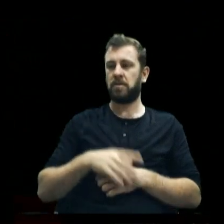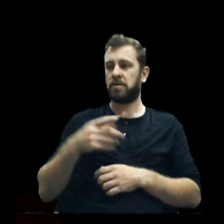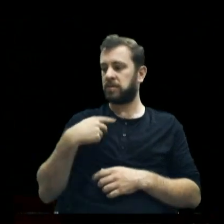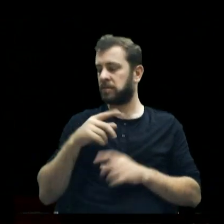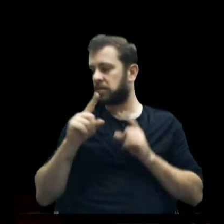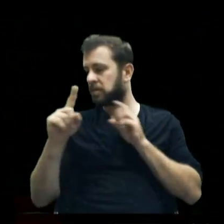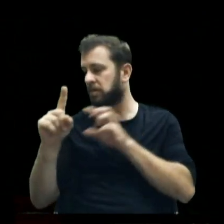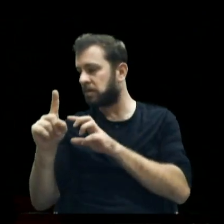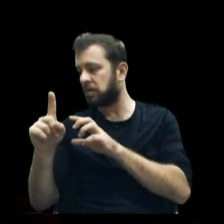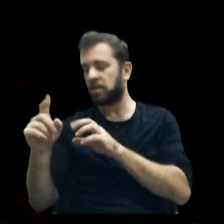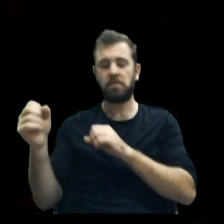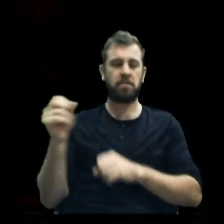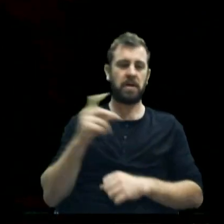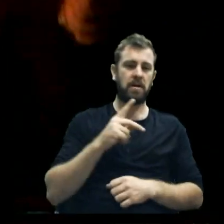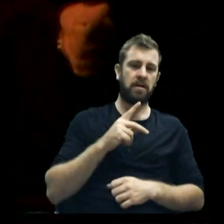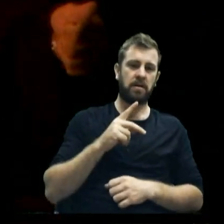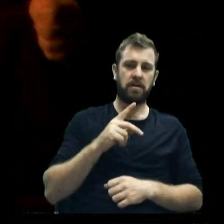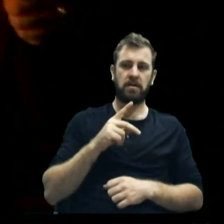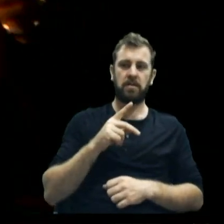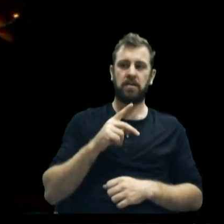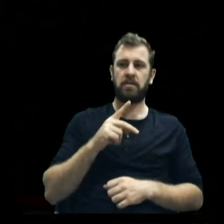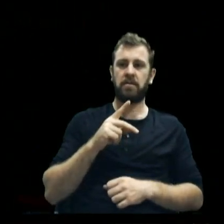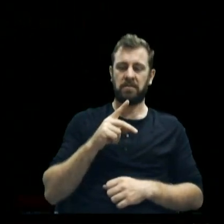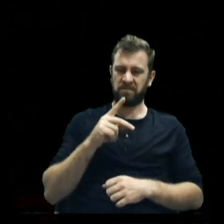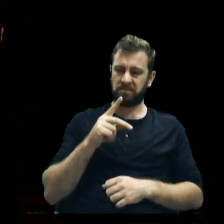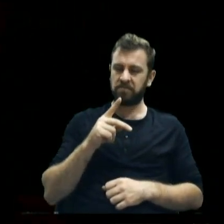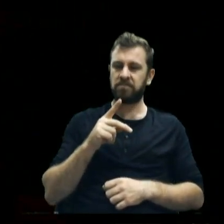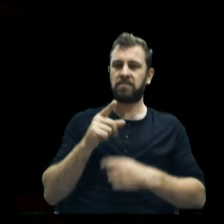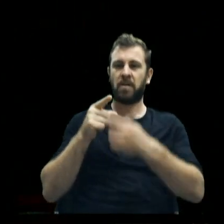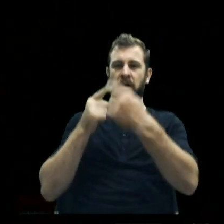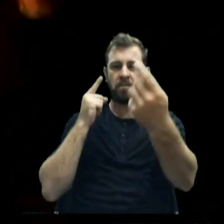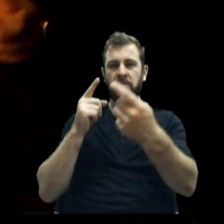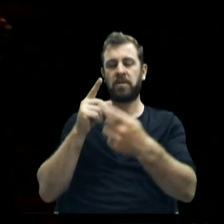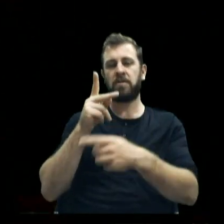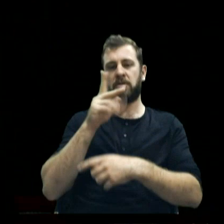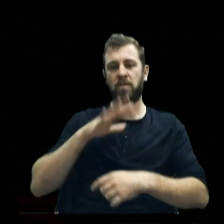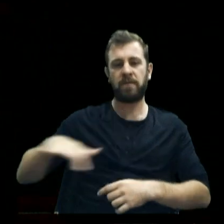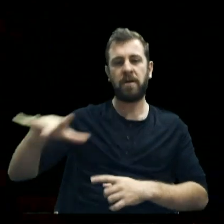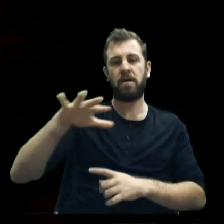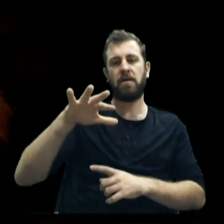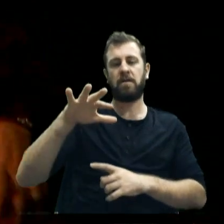Shahzadi, the army has arrived from Kufa, from Sham, from Kufa,